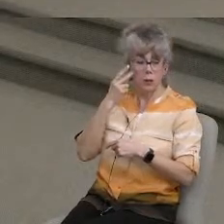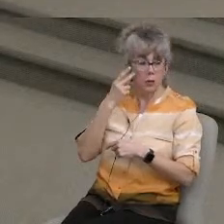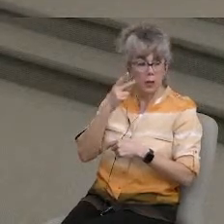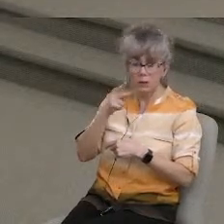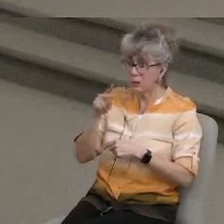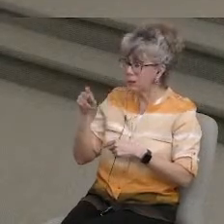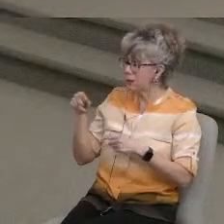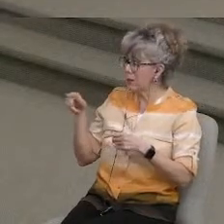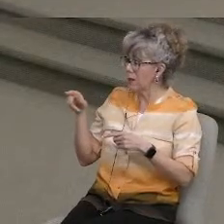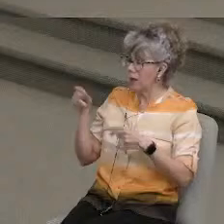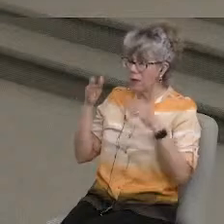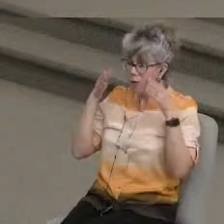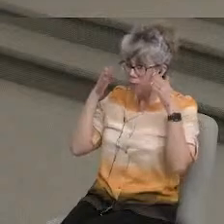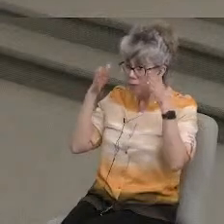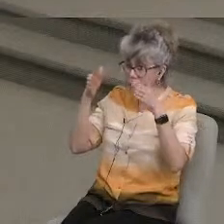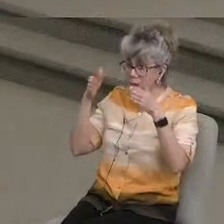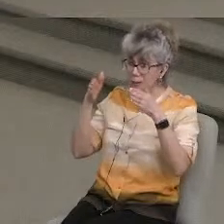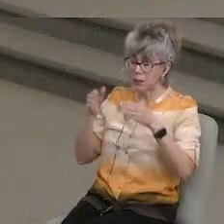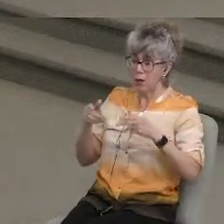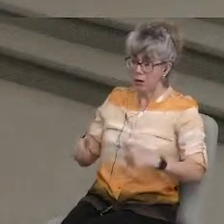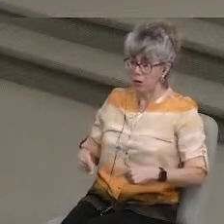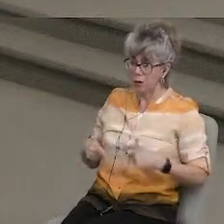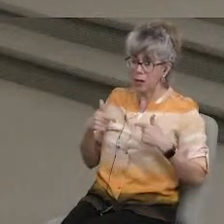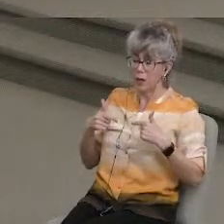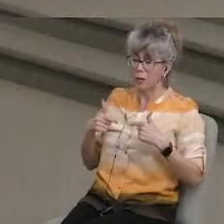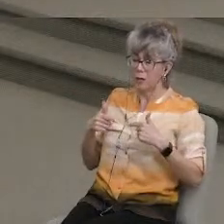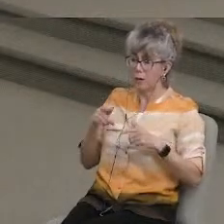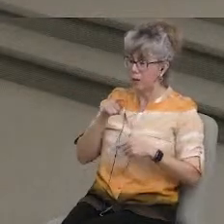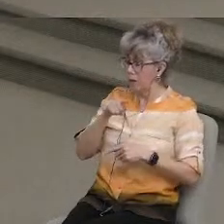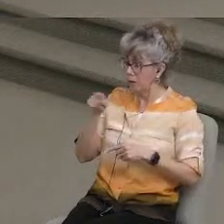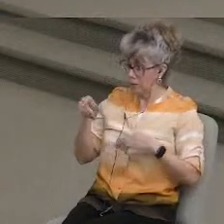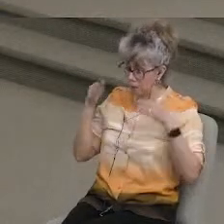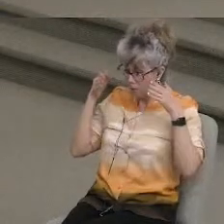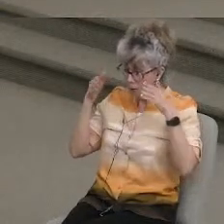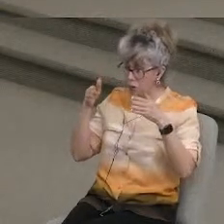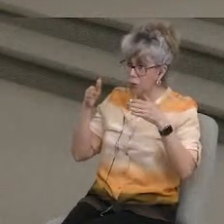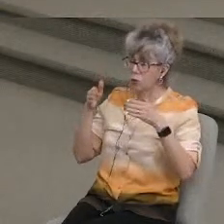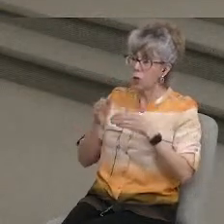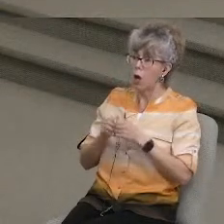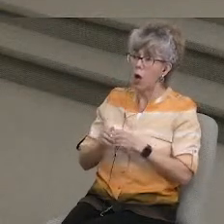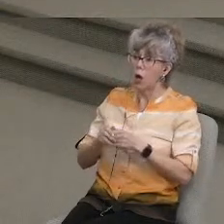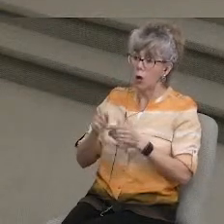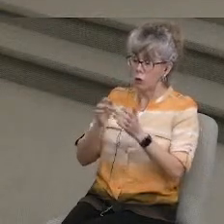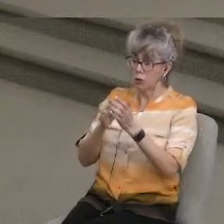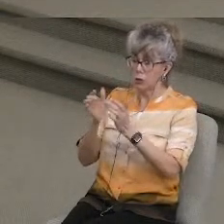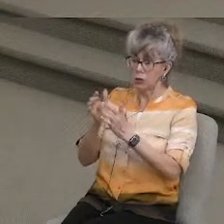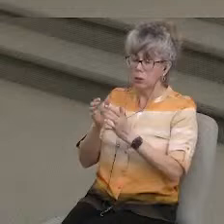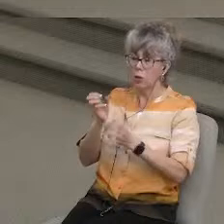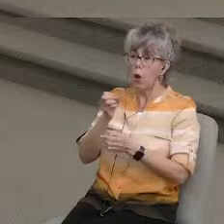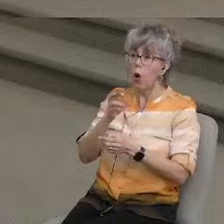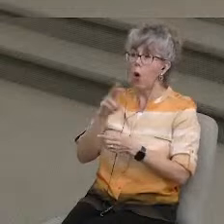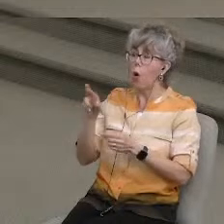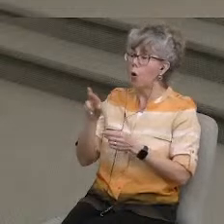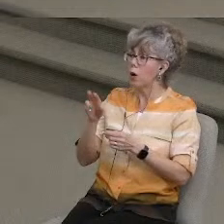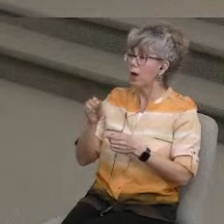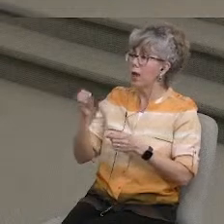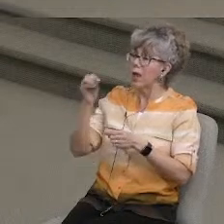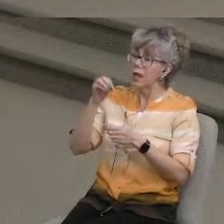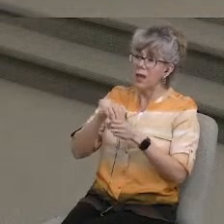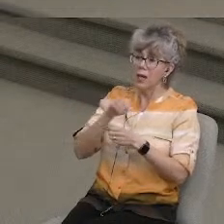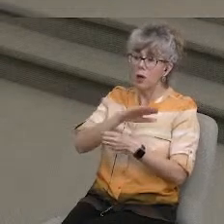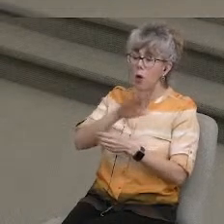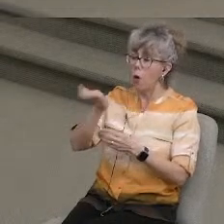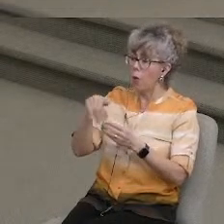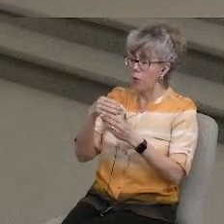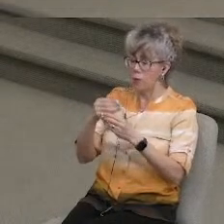now? Are they fixed on Jesus? Or are they fixed on all the other things that the world keeps inundating